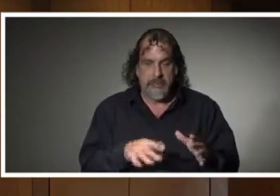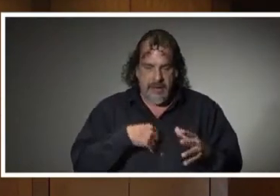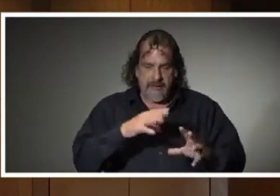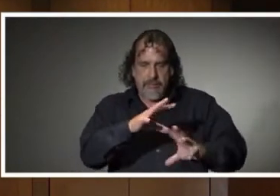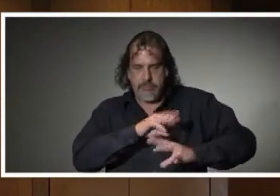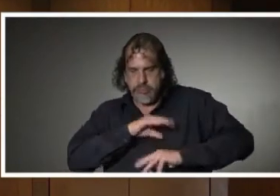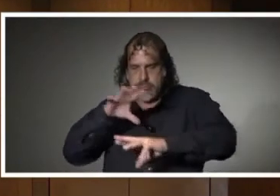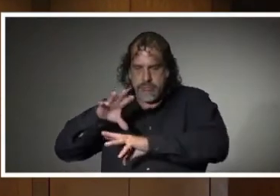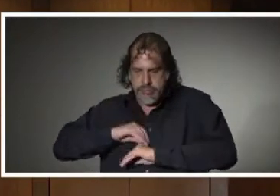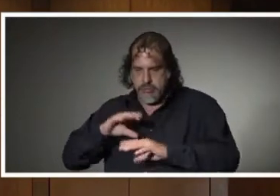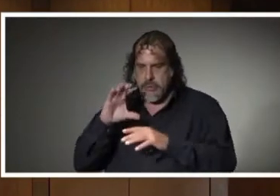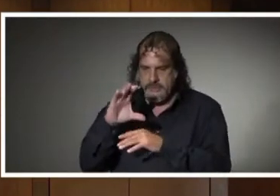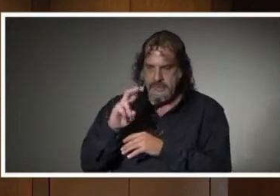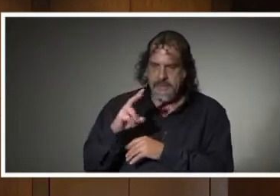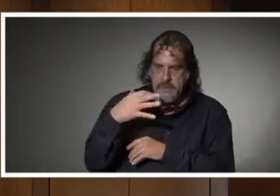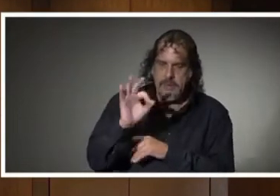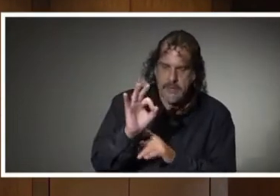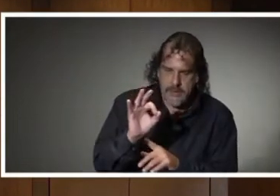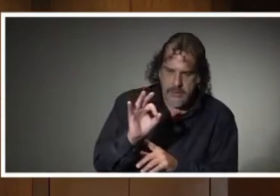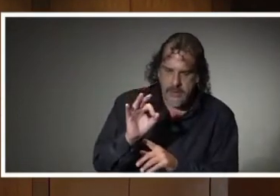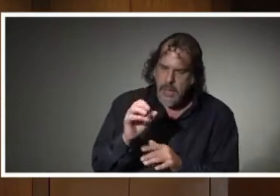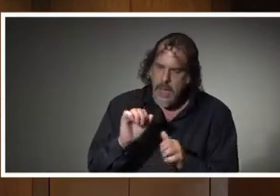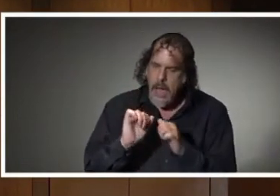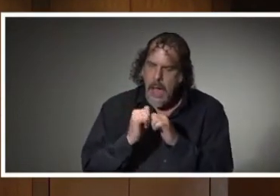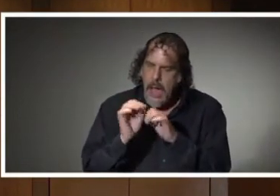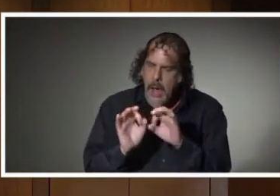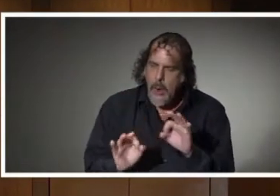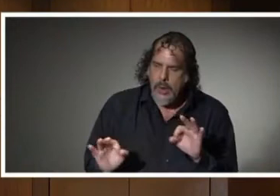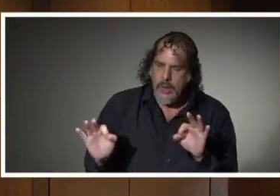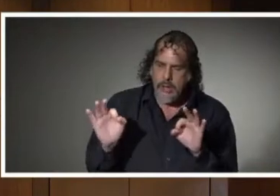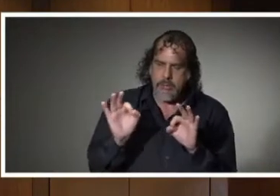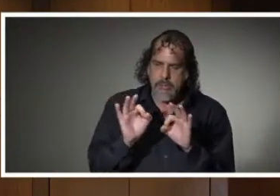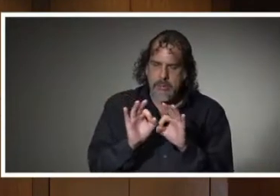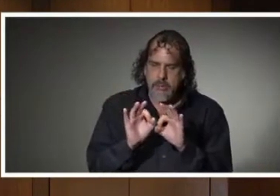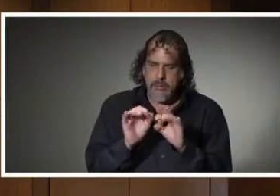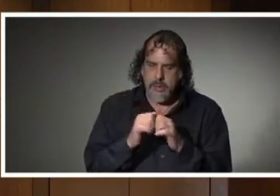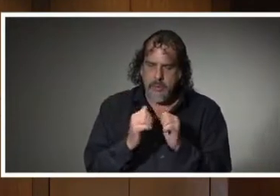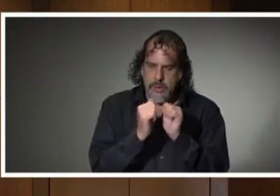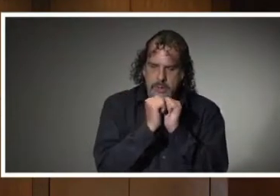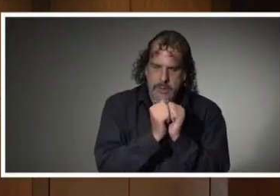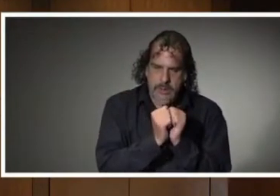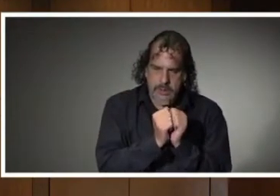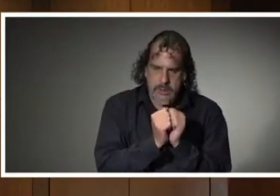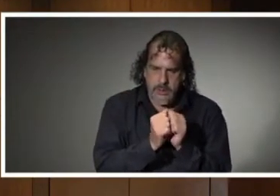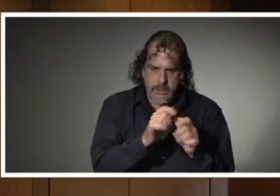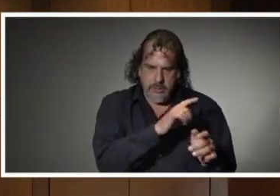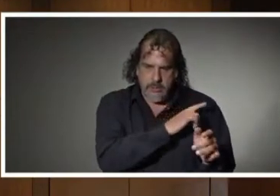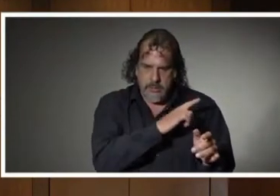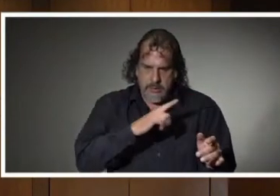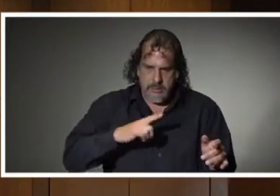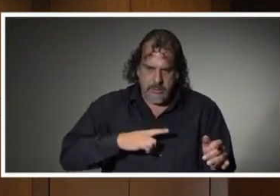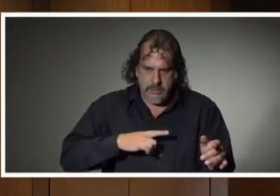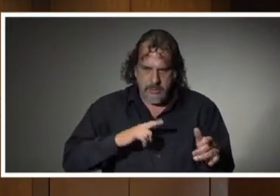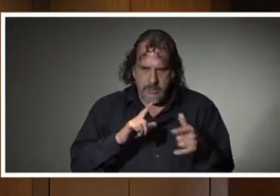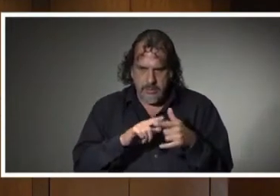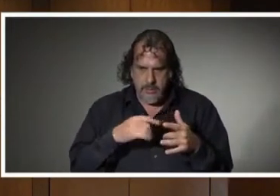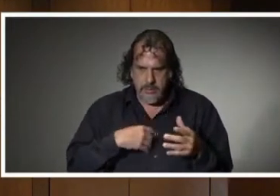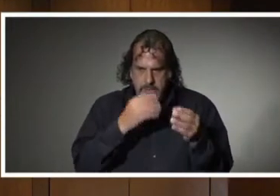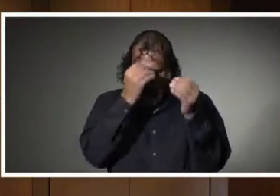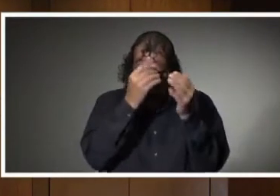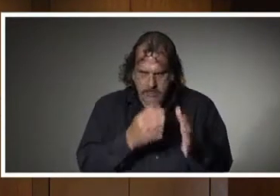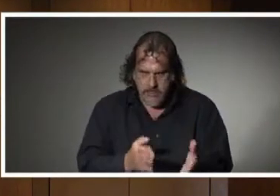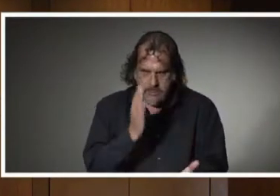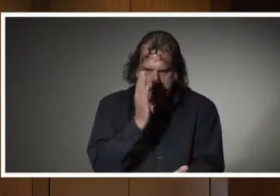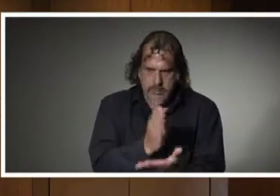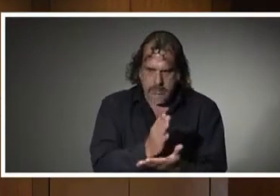coronavirus. How important is it that we get together with the legislature to inform a